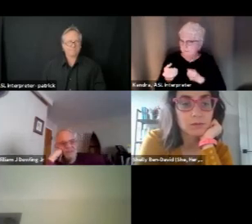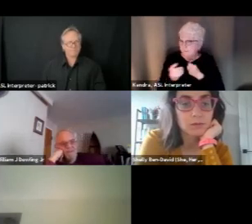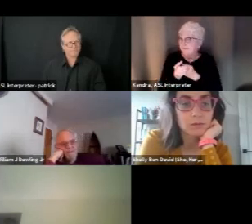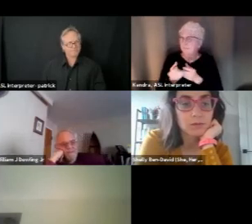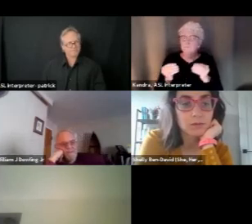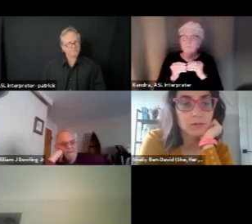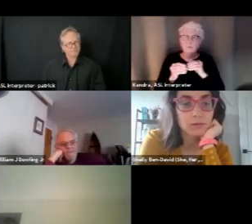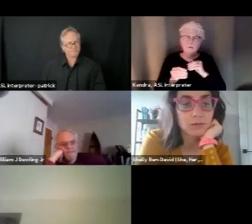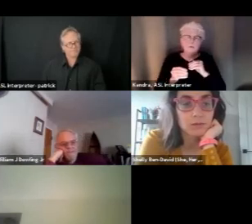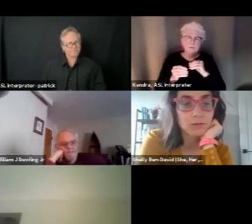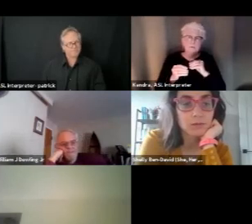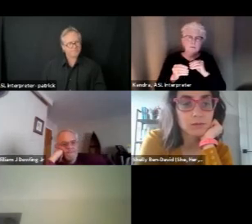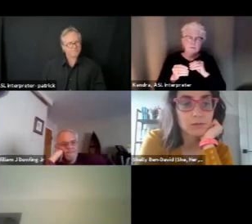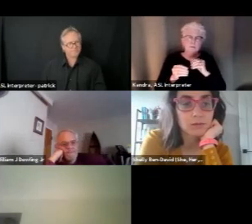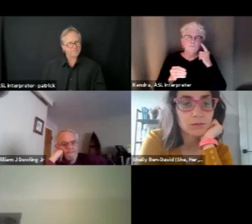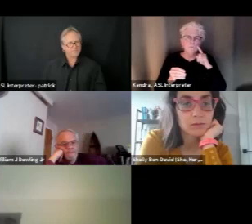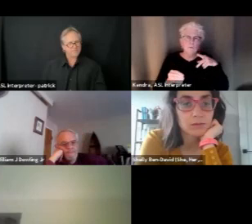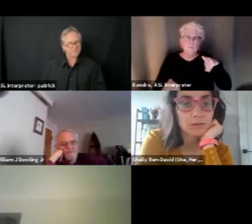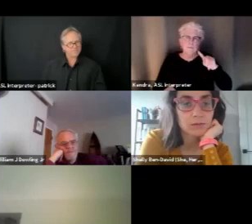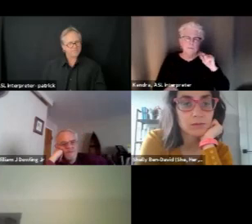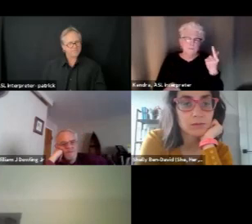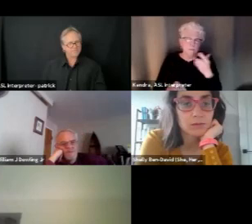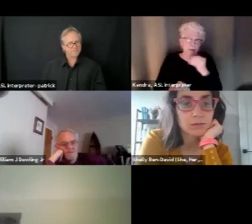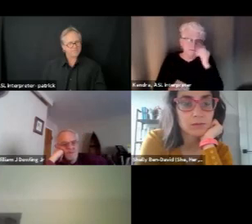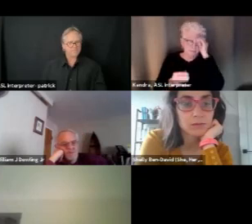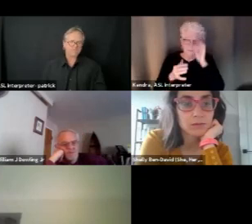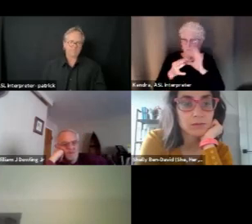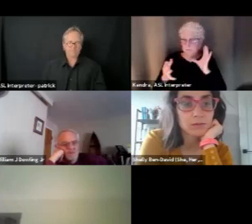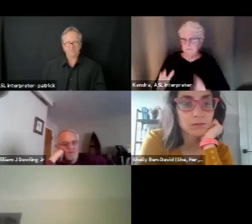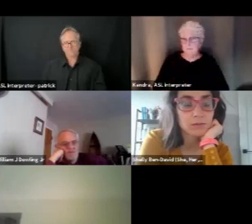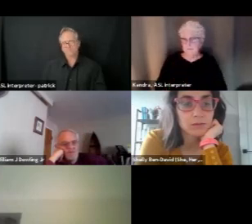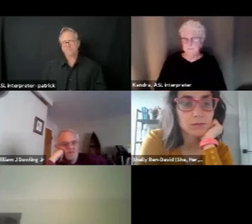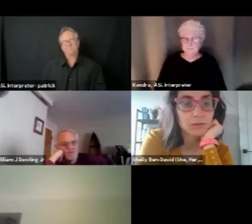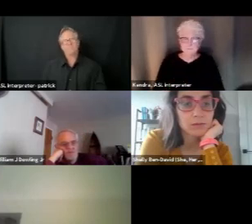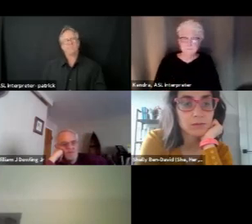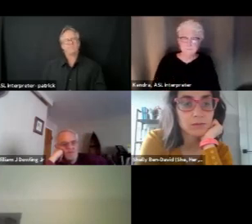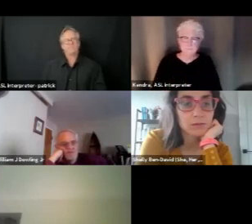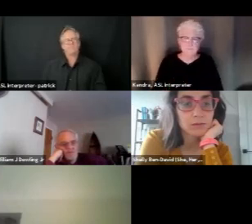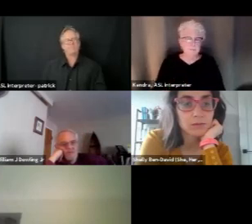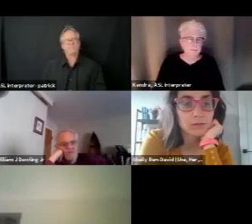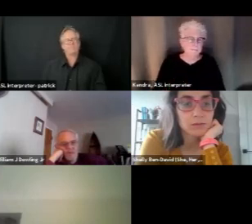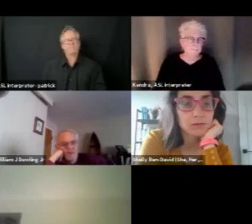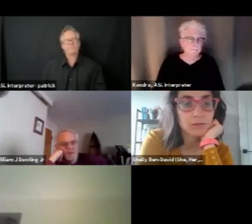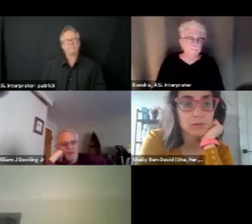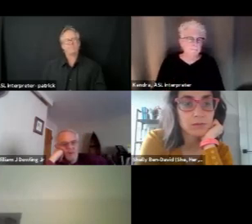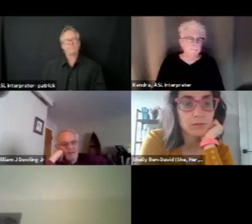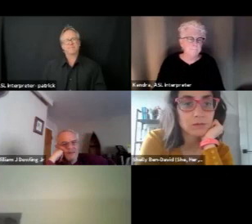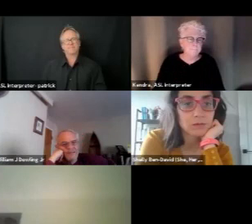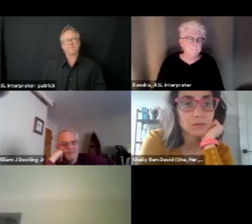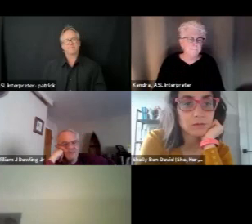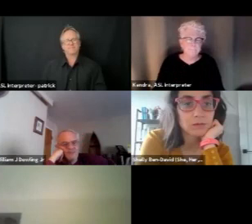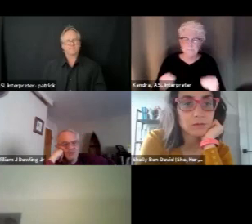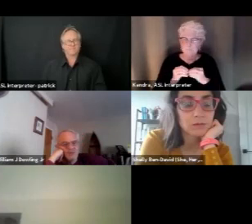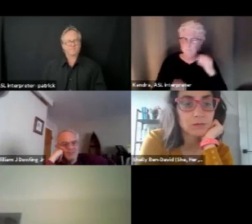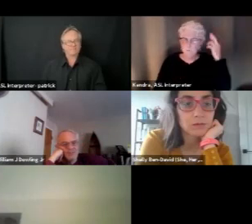in the area of psychosis. Another reason why this is important is because I